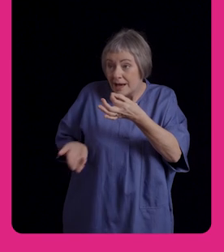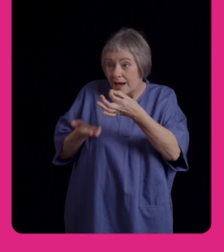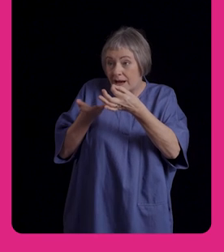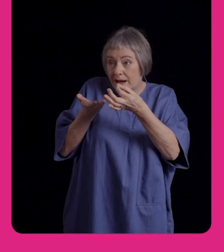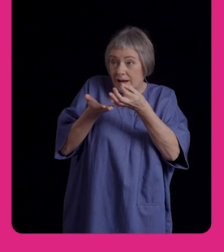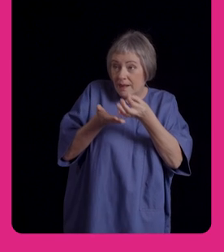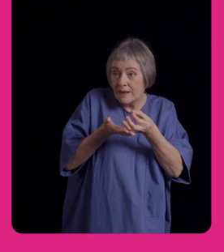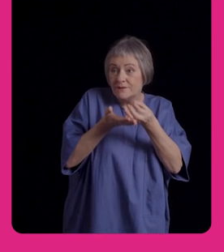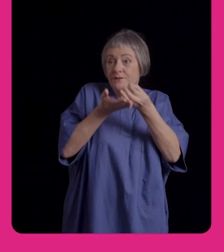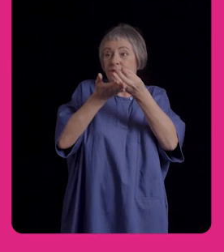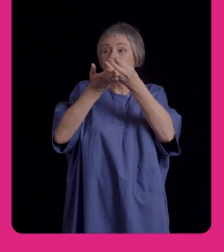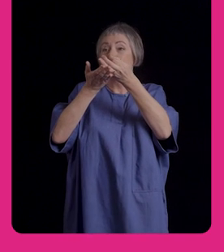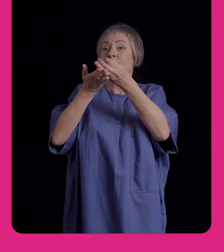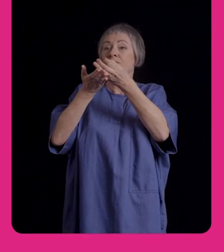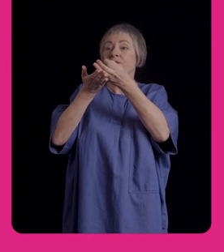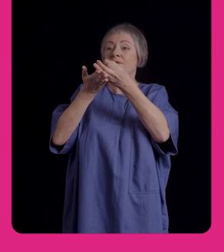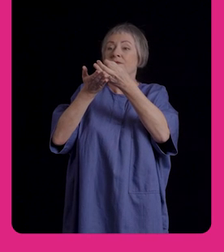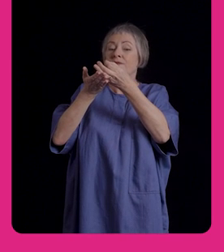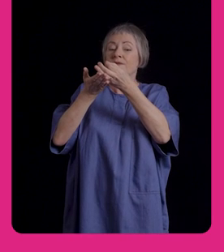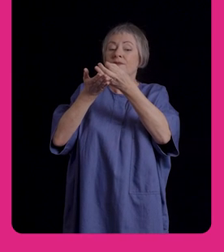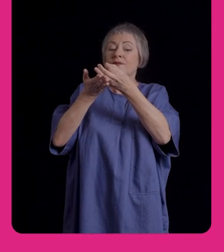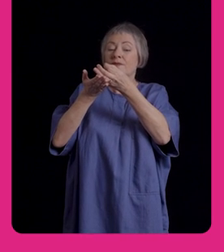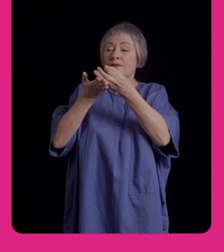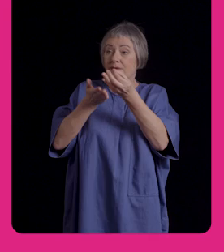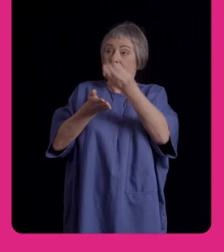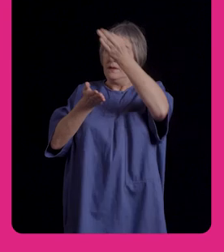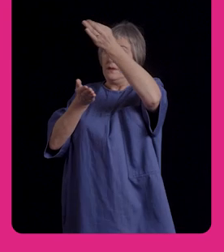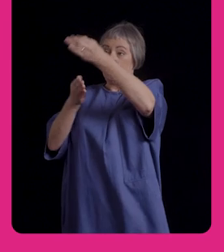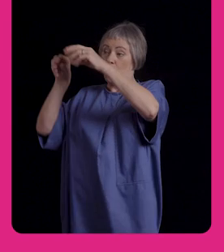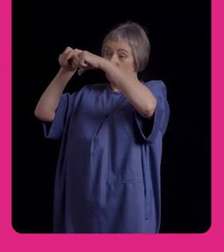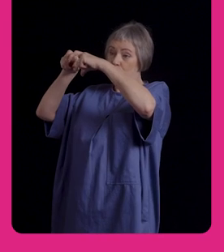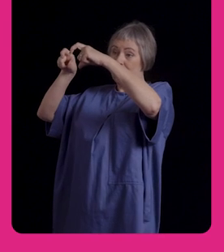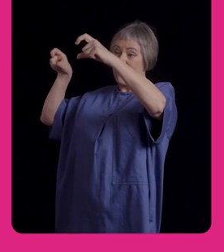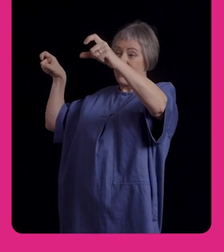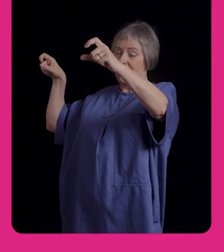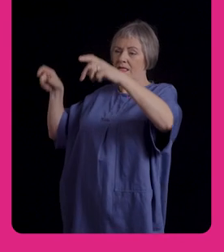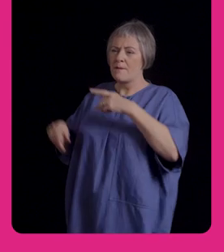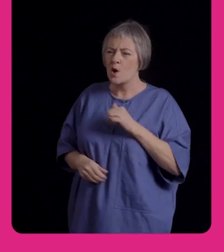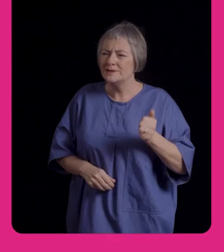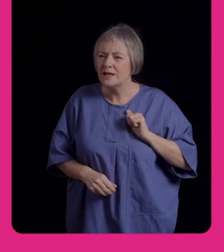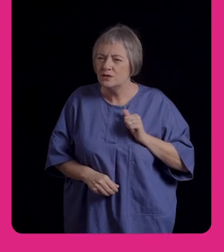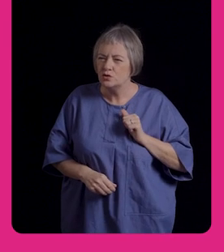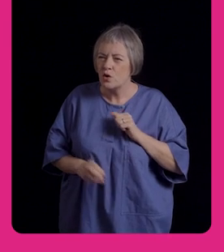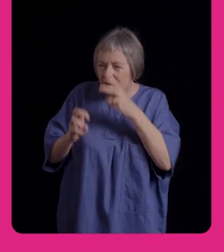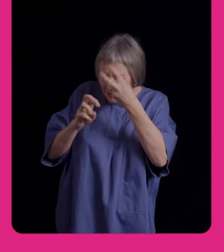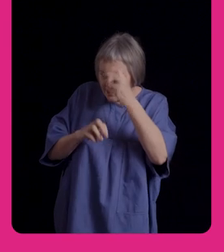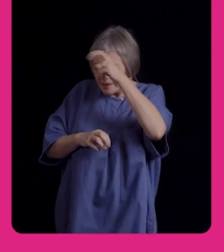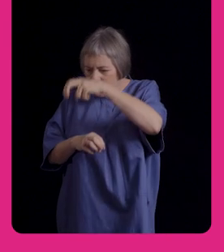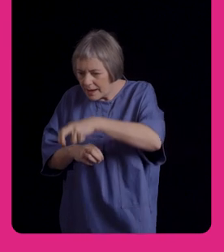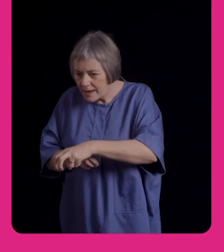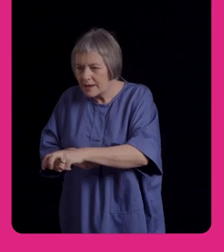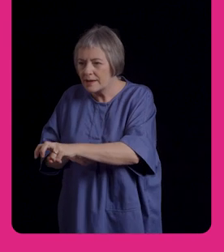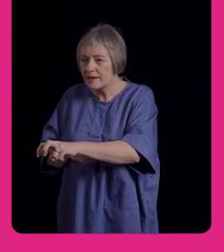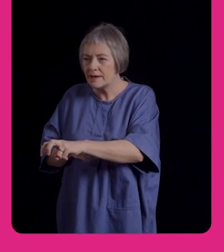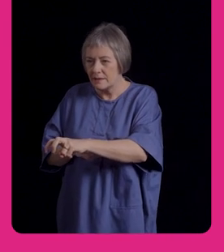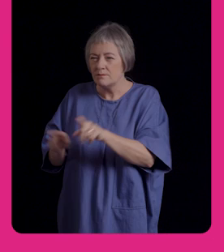courteously lift Osborne out and place Osborne on the rail, because I assume he can get in